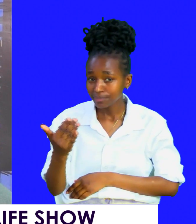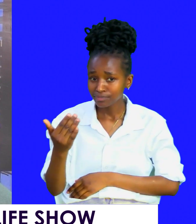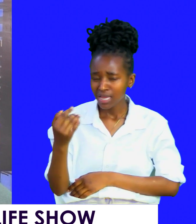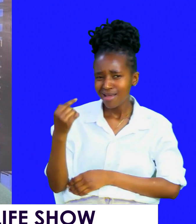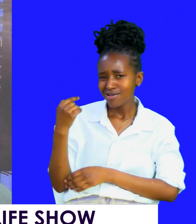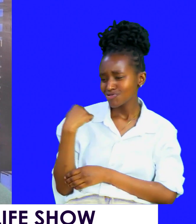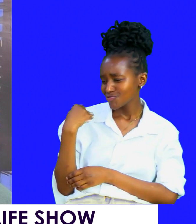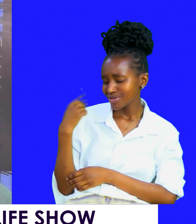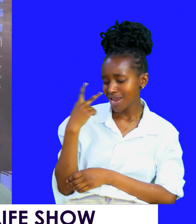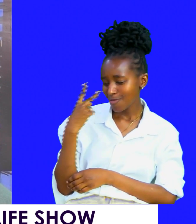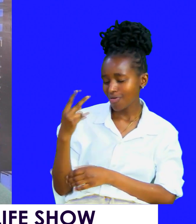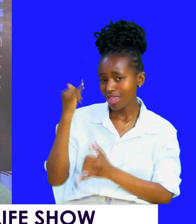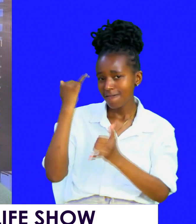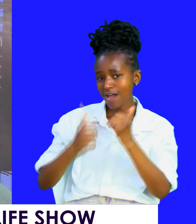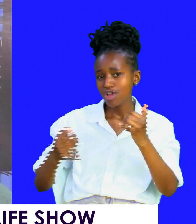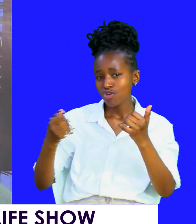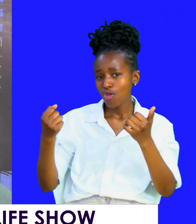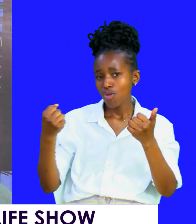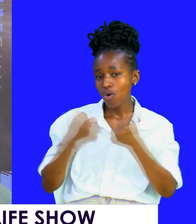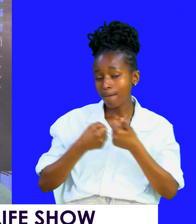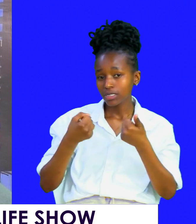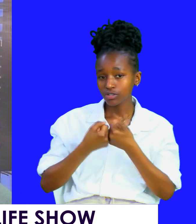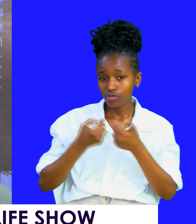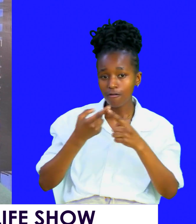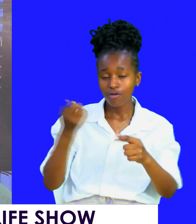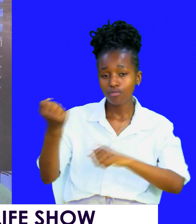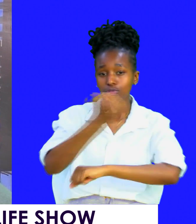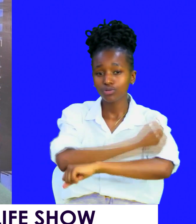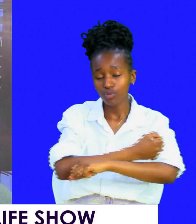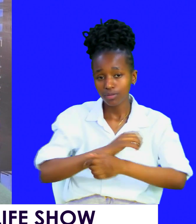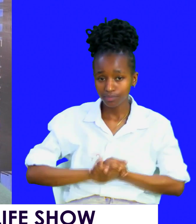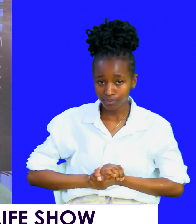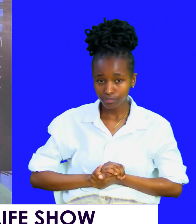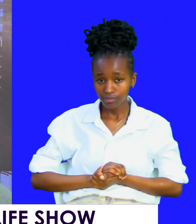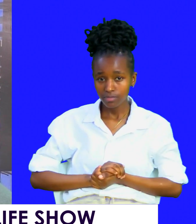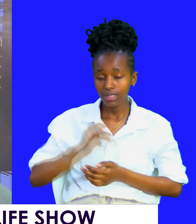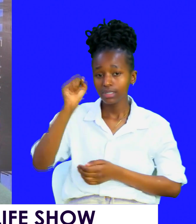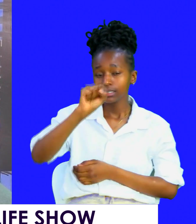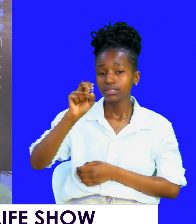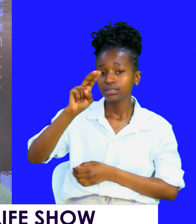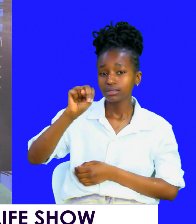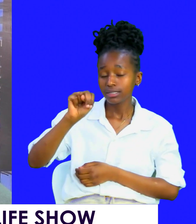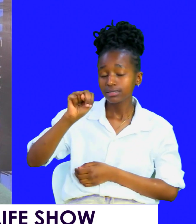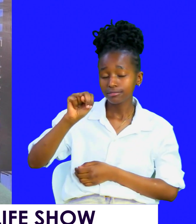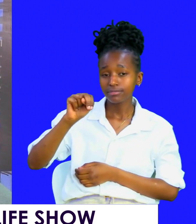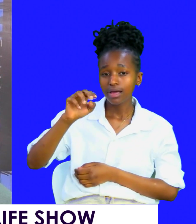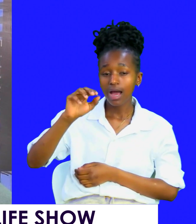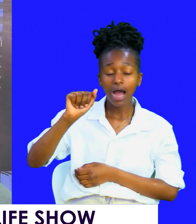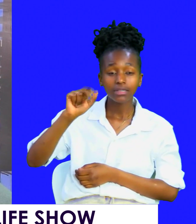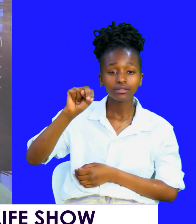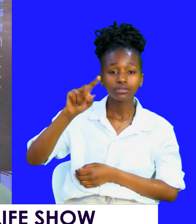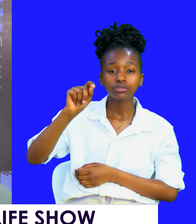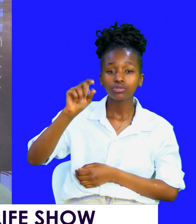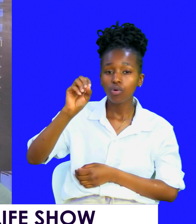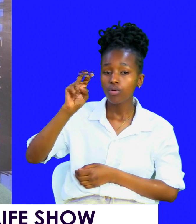the final match of our schools. Yeah. Our school, St. Anthony, my hometown.